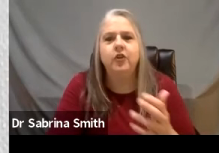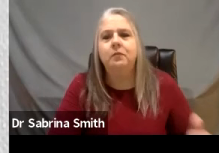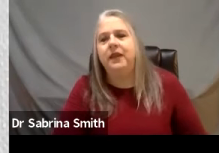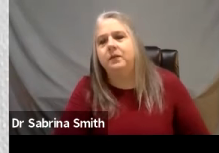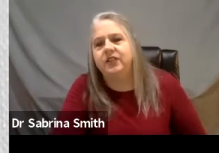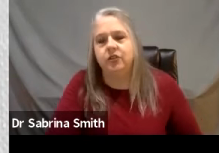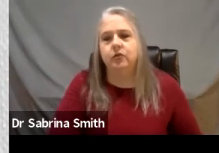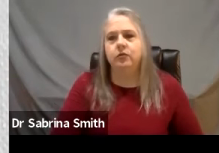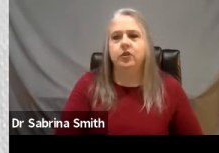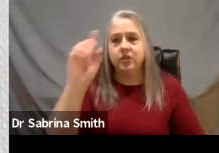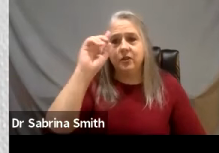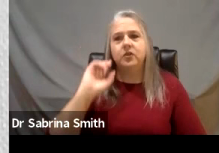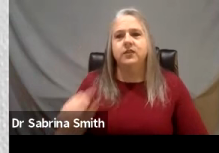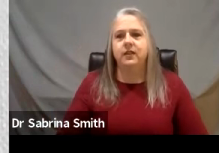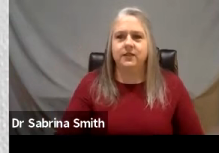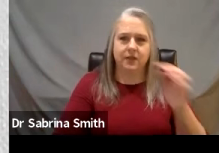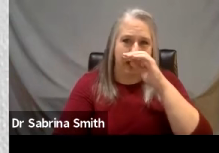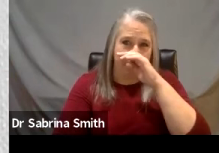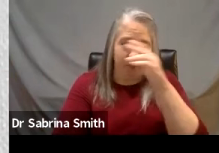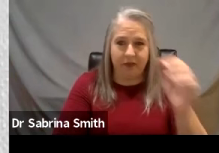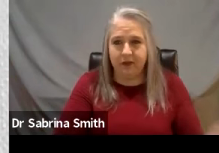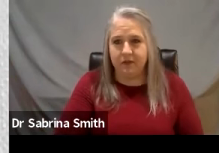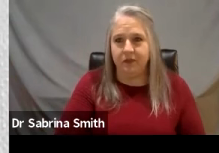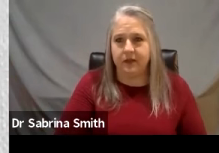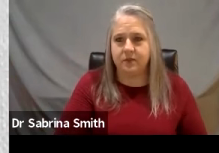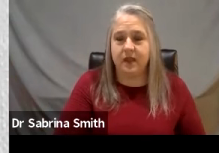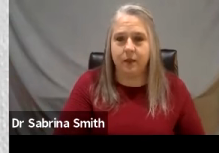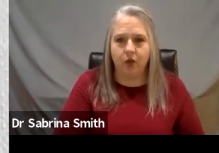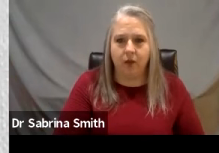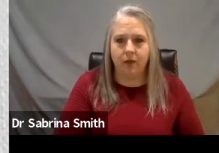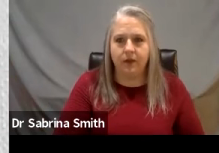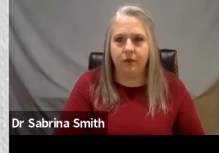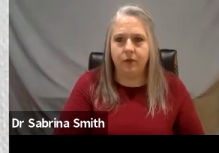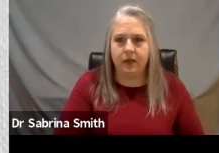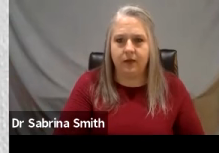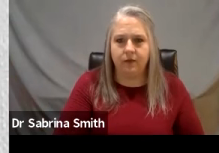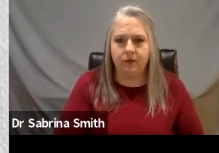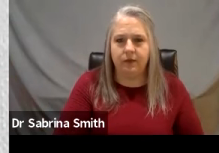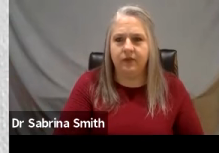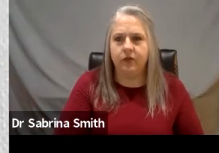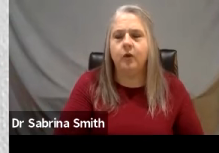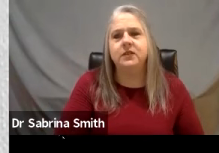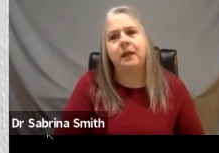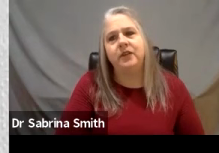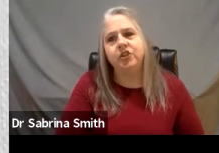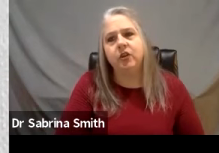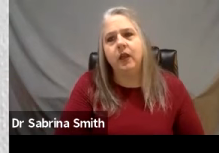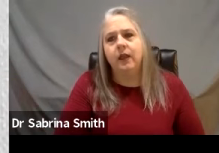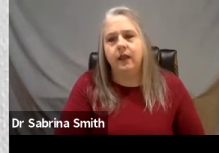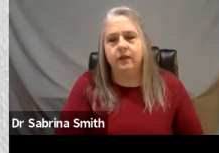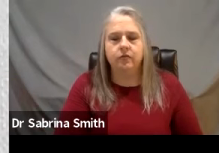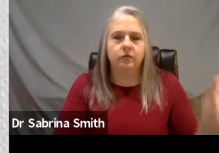Yeah, you can pin me too. Usually the person that's speaking will come up if you put me in but if you go up to my